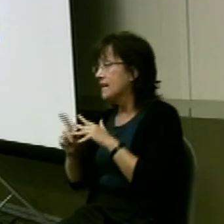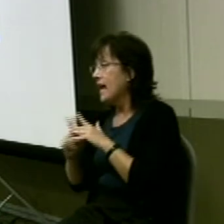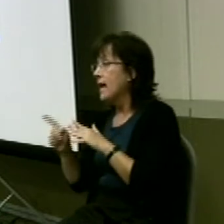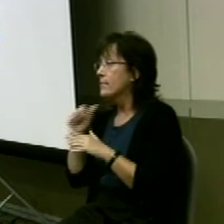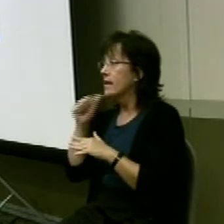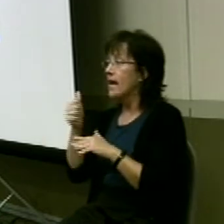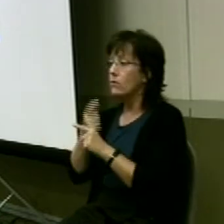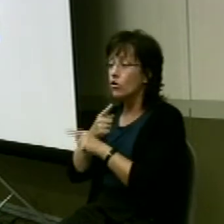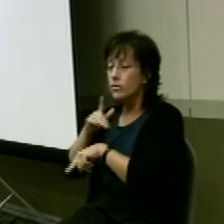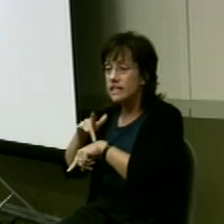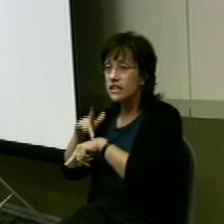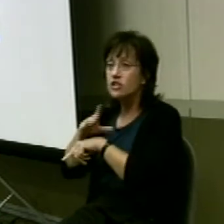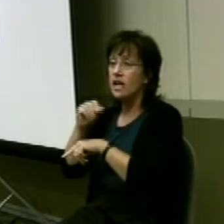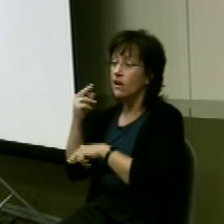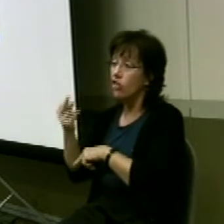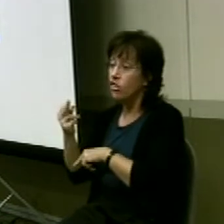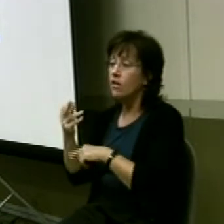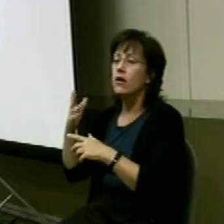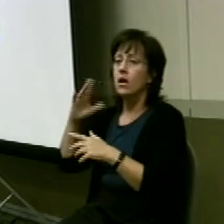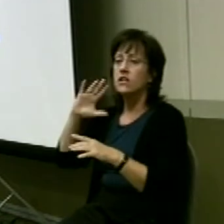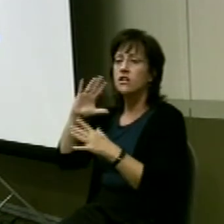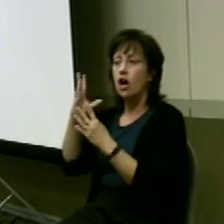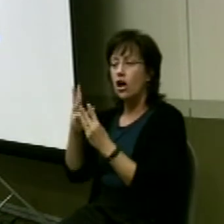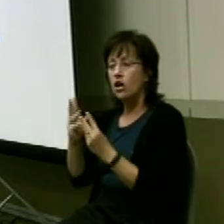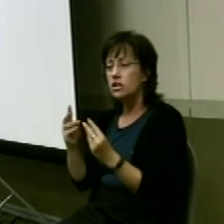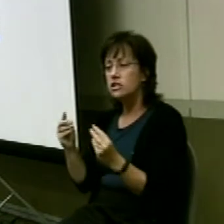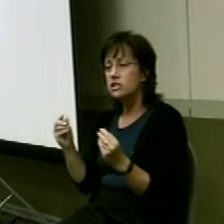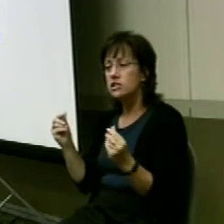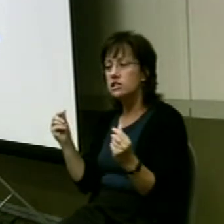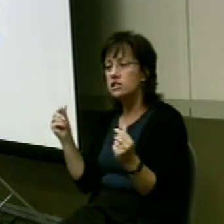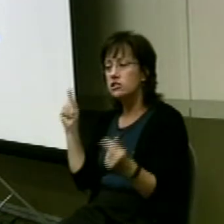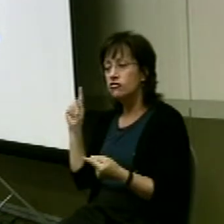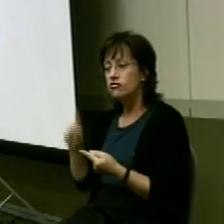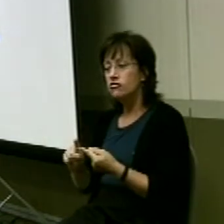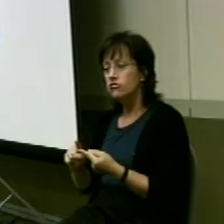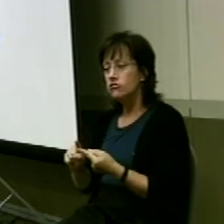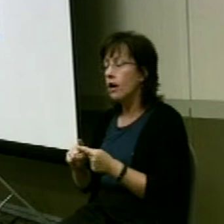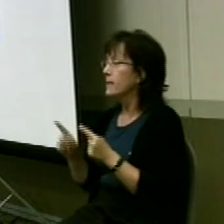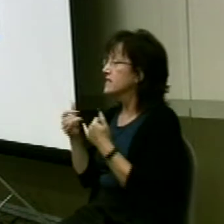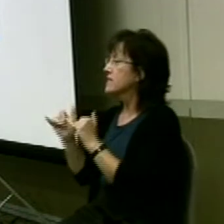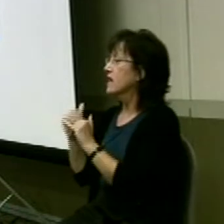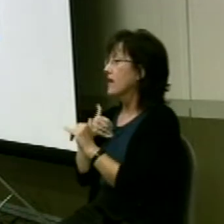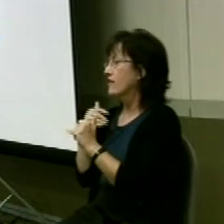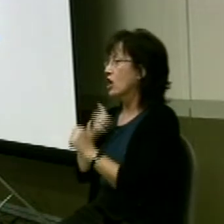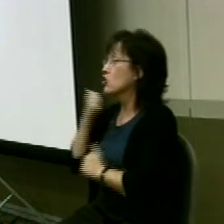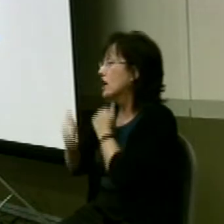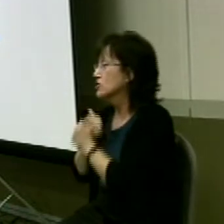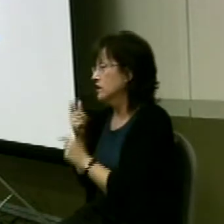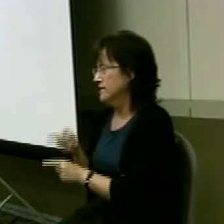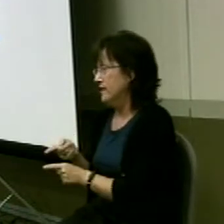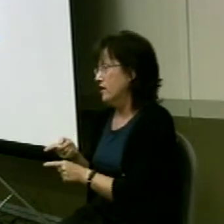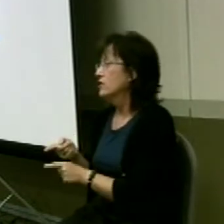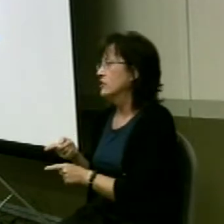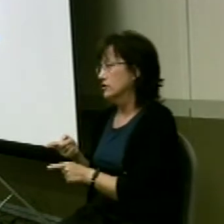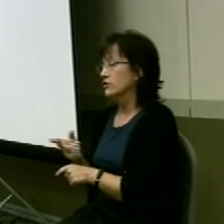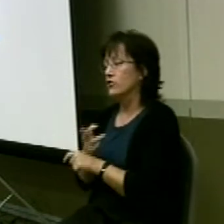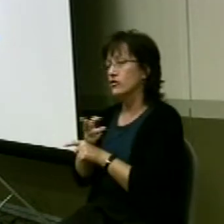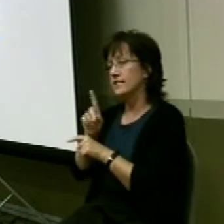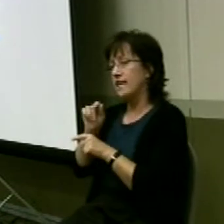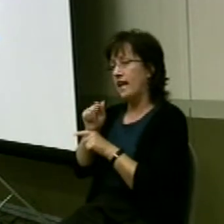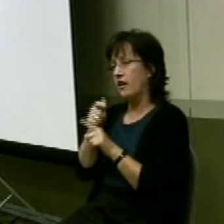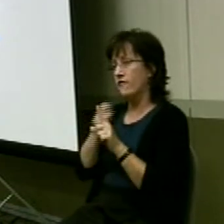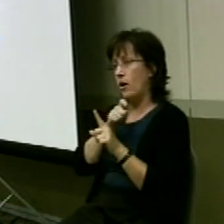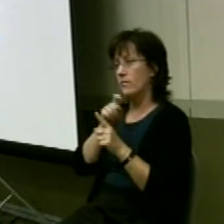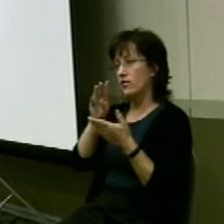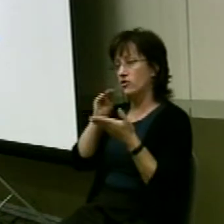As I said, the escaping, the inappropriate touching, and the finger had diminished, but as you saw, the aggression was still there. So